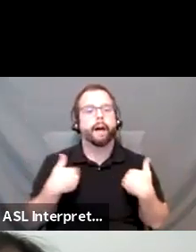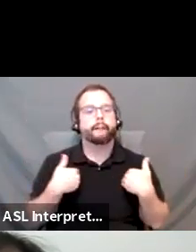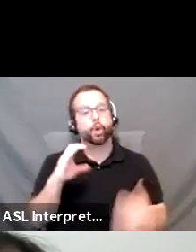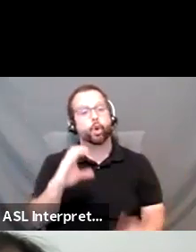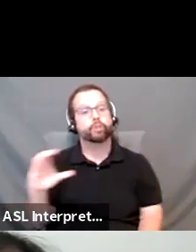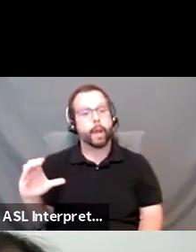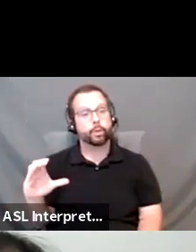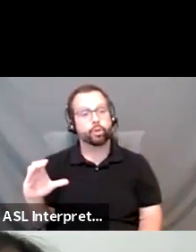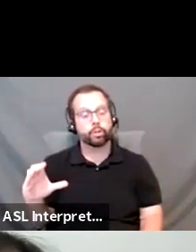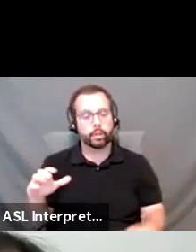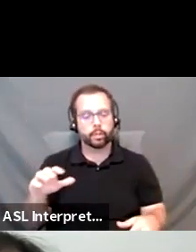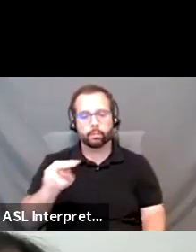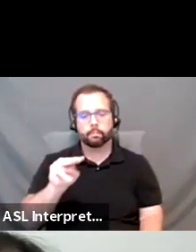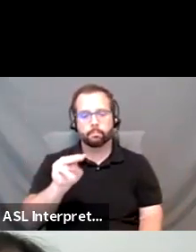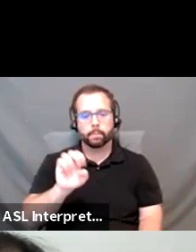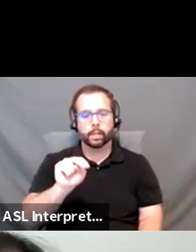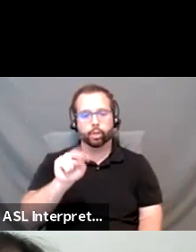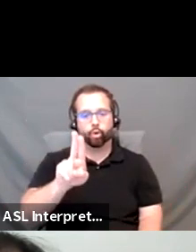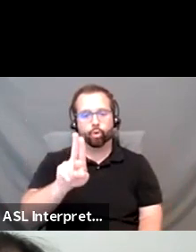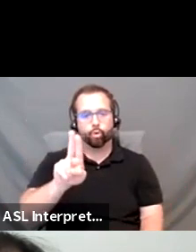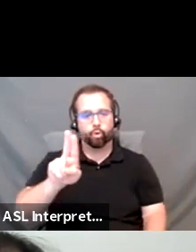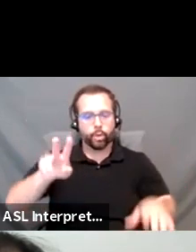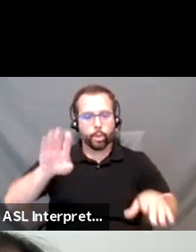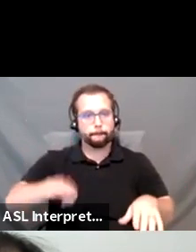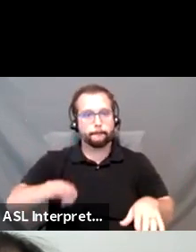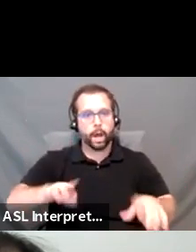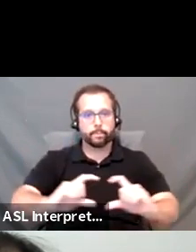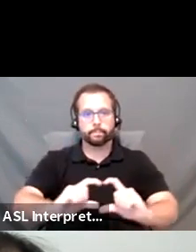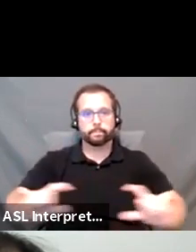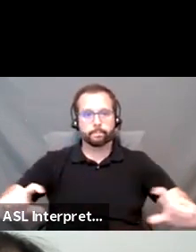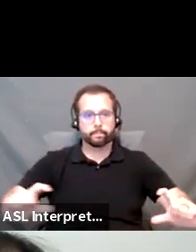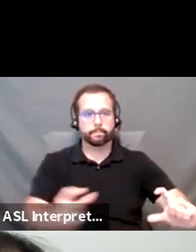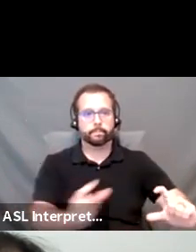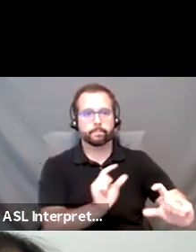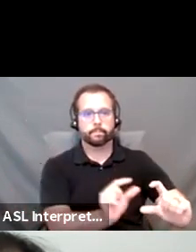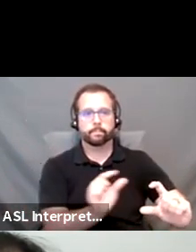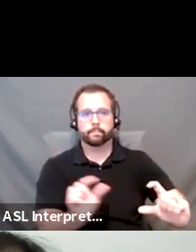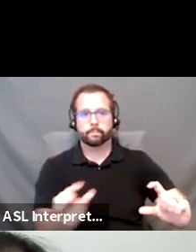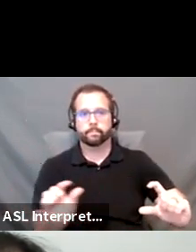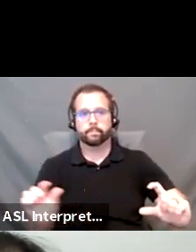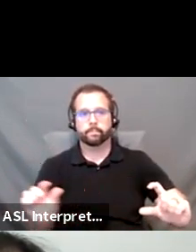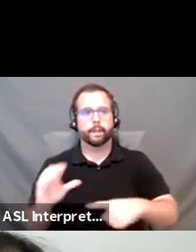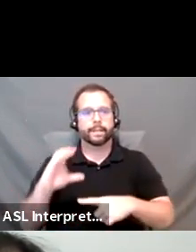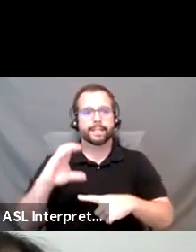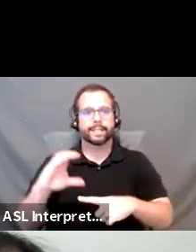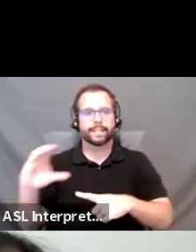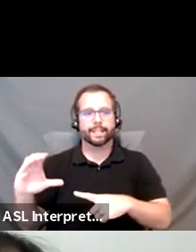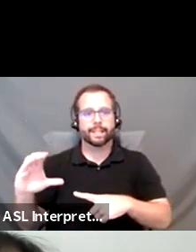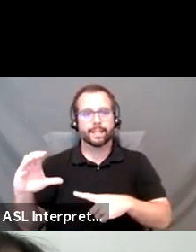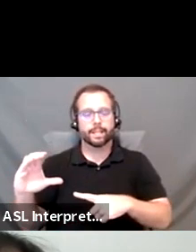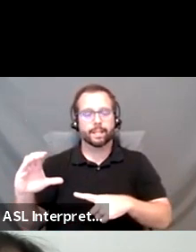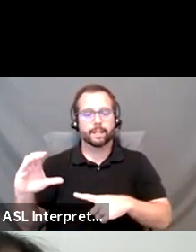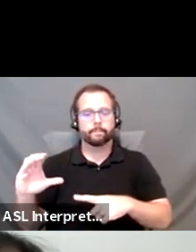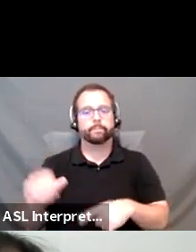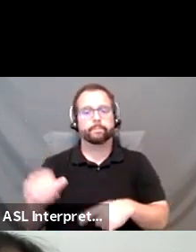bar under the CC tab. And then we also have a sign language interpreter. You'll see it